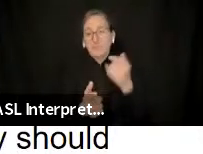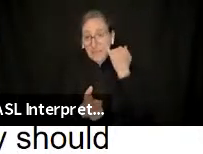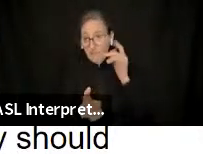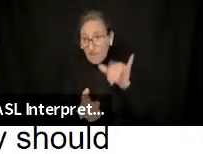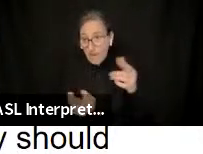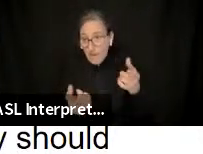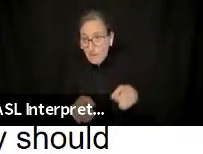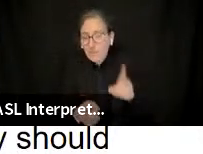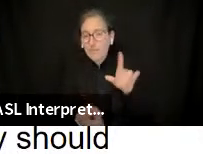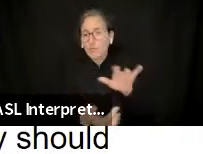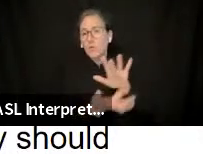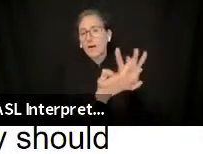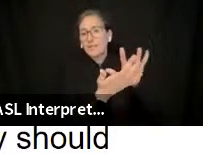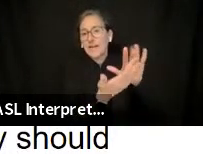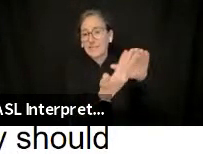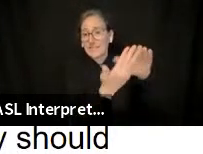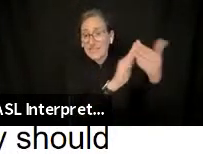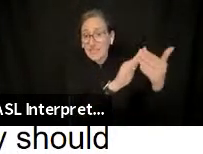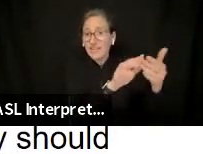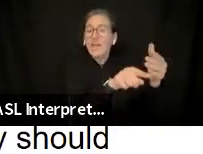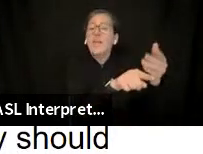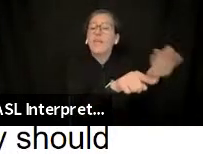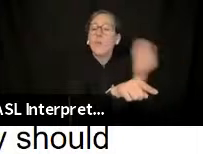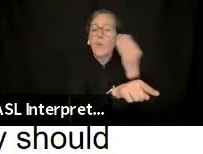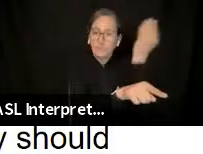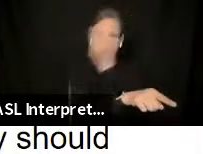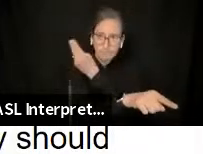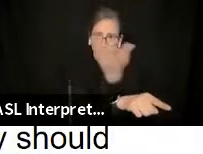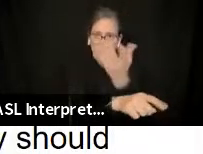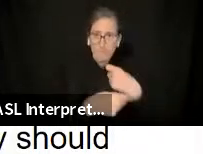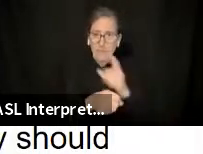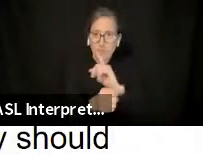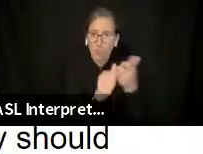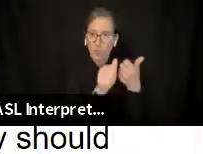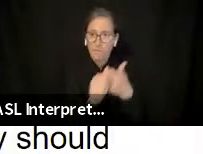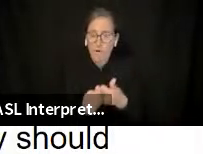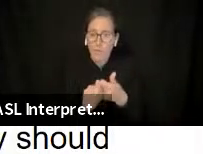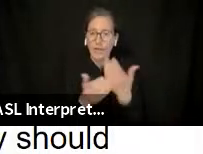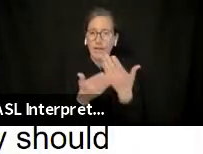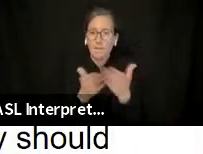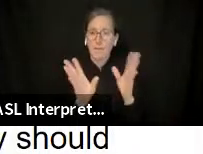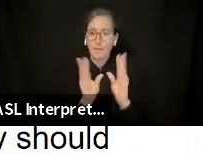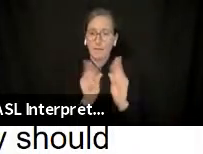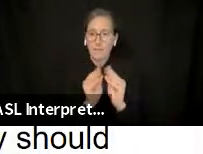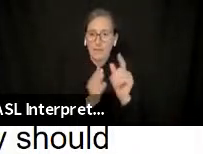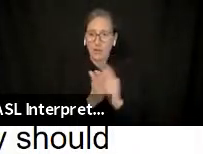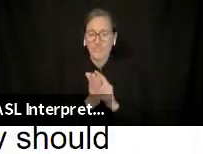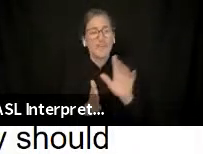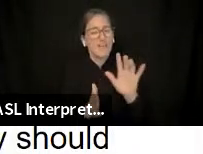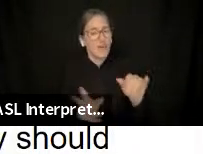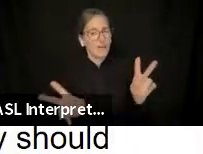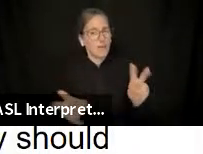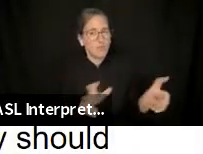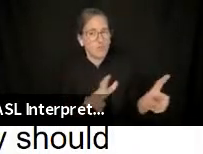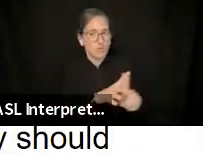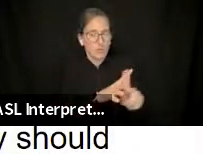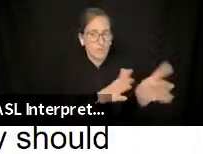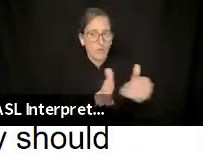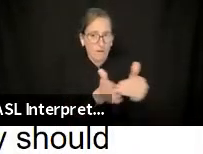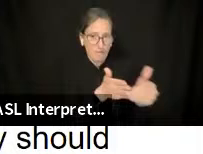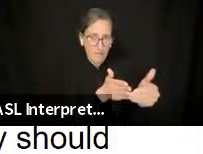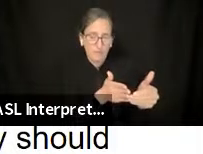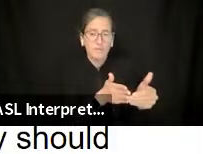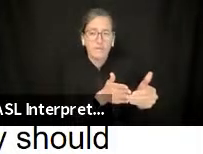well. And that's not something we have to resolve today. Like I said, this comes up with a fair amount of frequency. And then we talk to